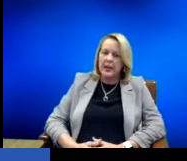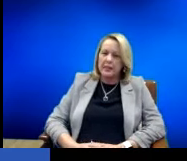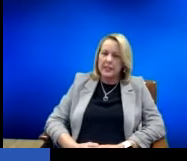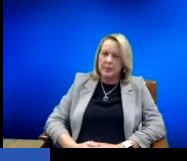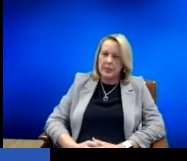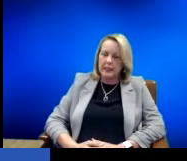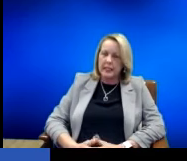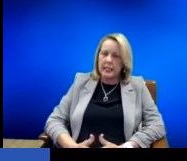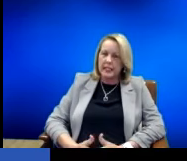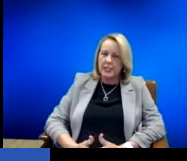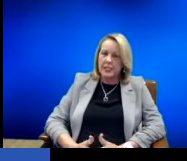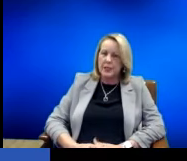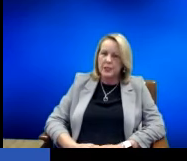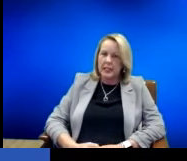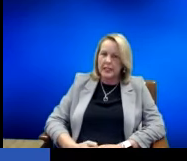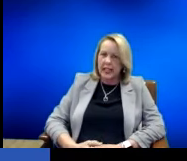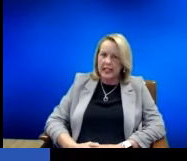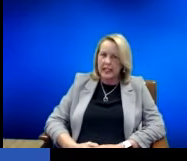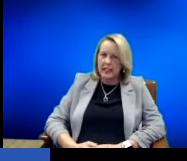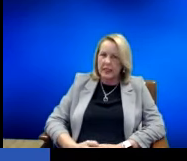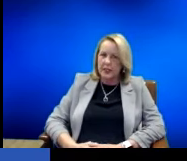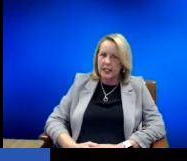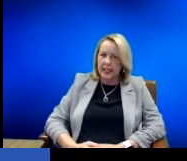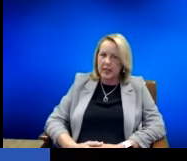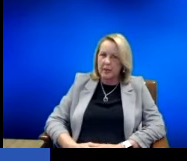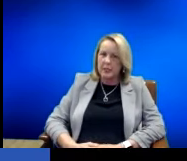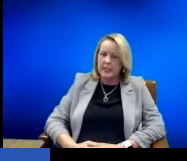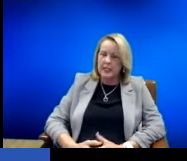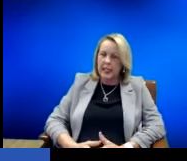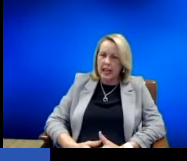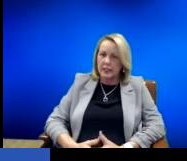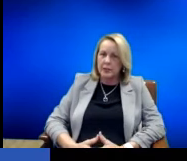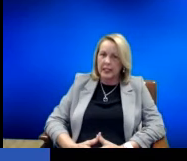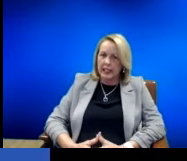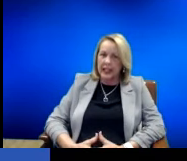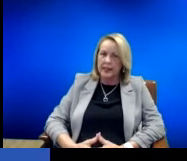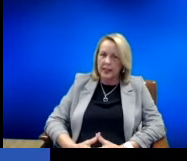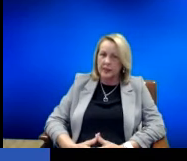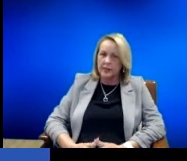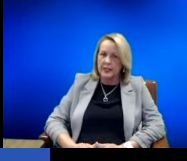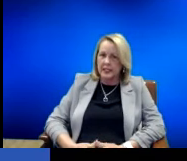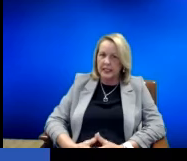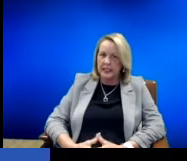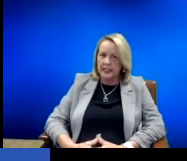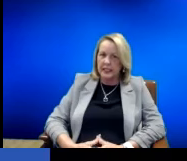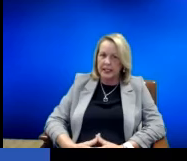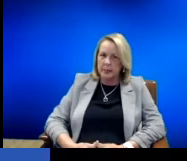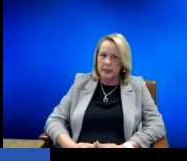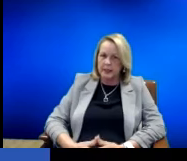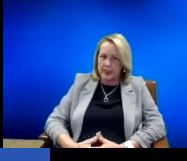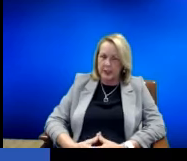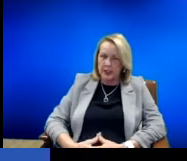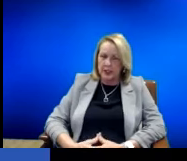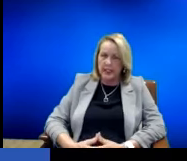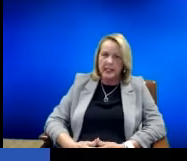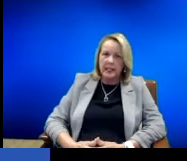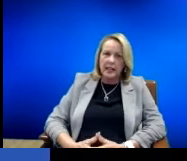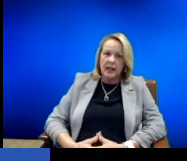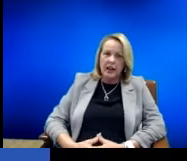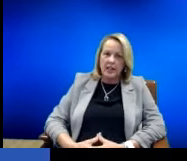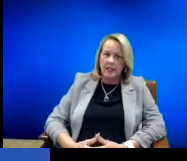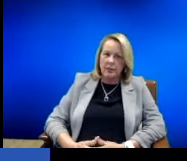will have the ability to execute transactions on the account, but the actual account owner is the designated